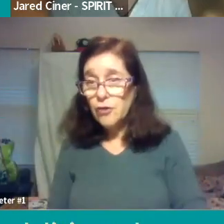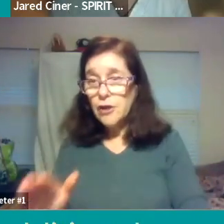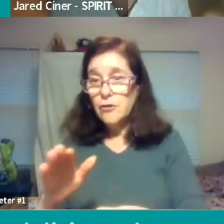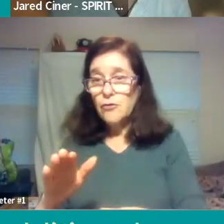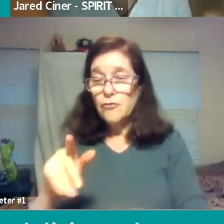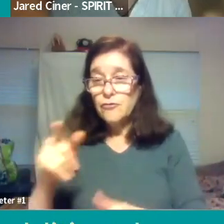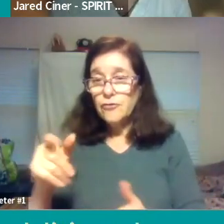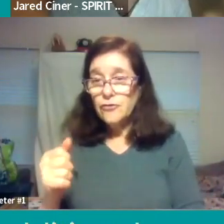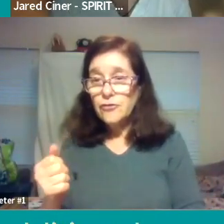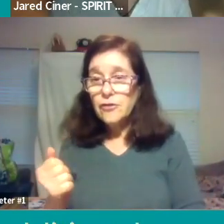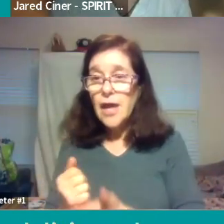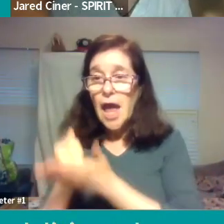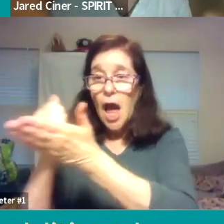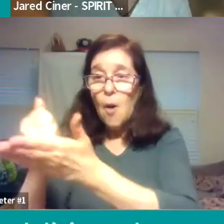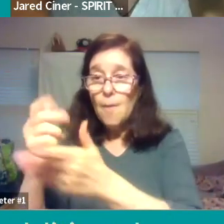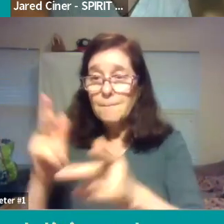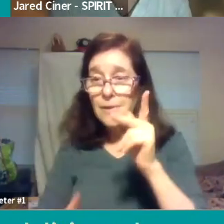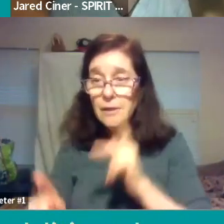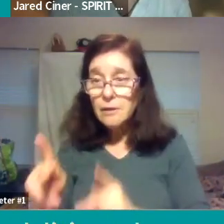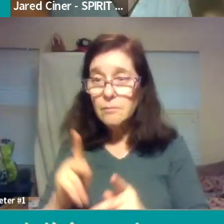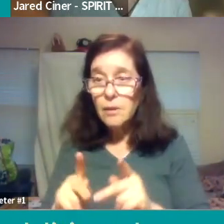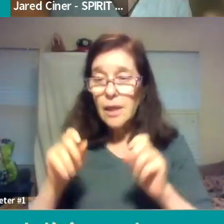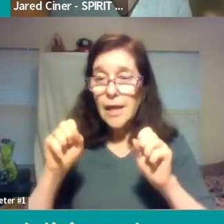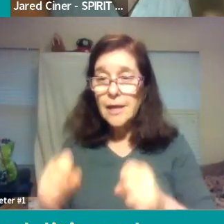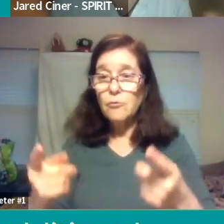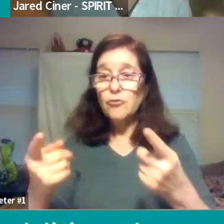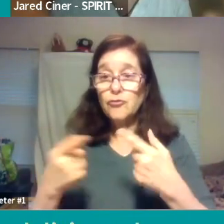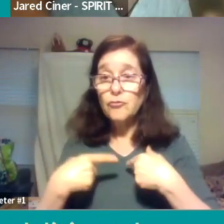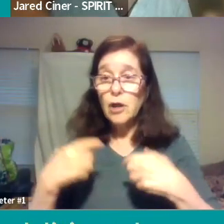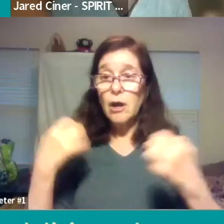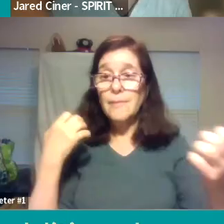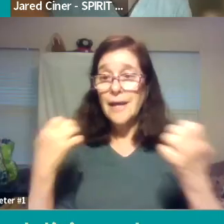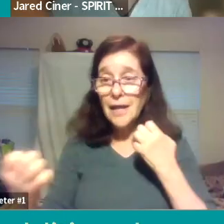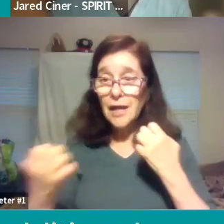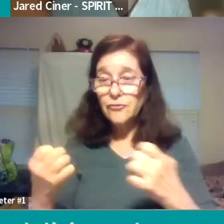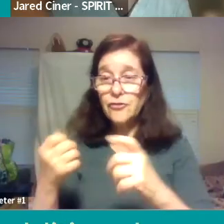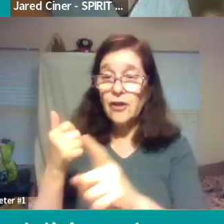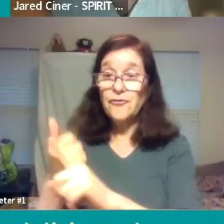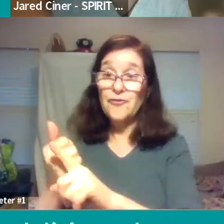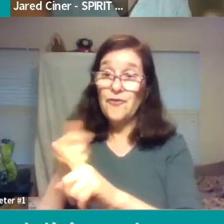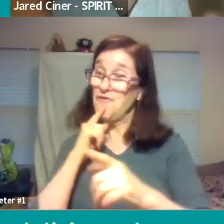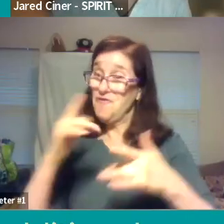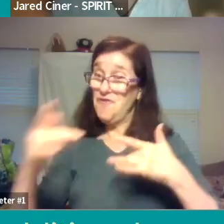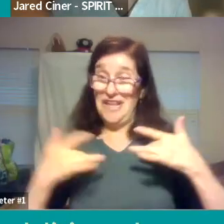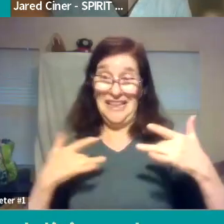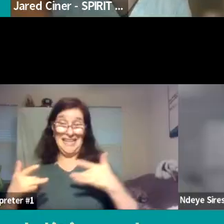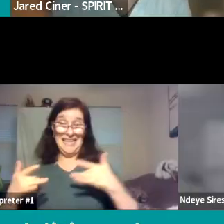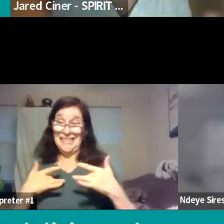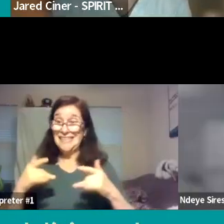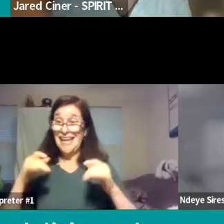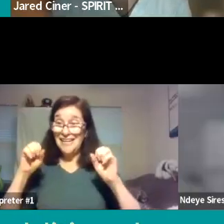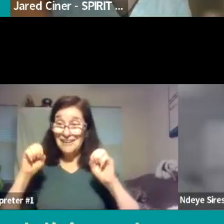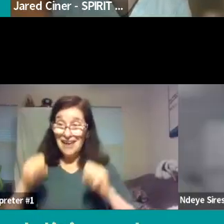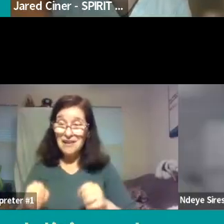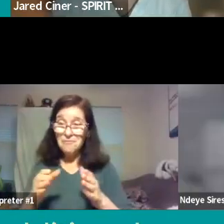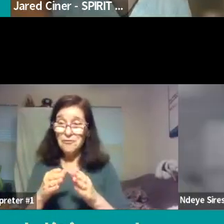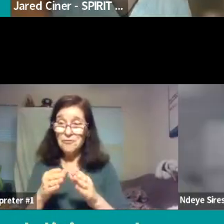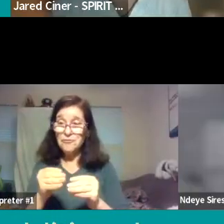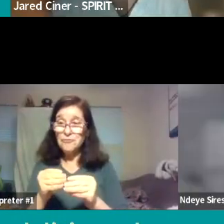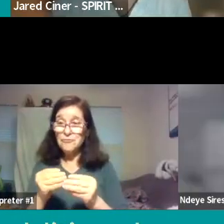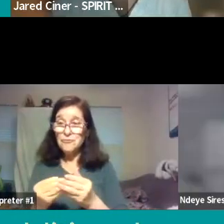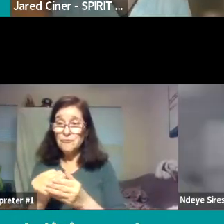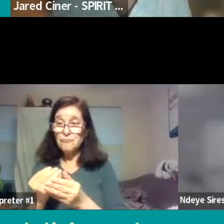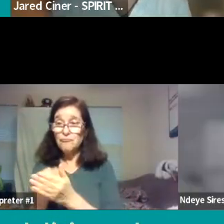assist people, and you'll actually be able to come and work out on your own. So we're really excited to be able to expand our